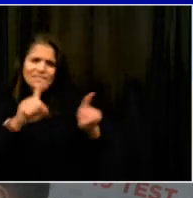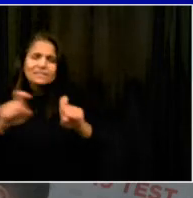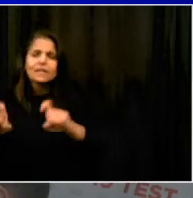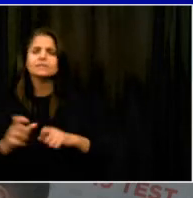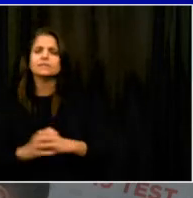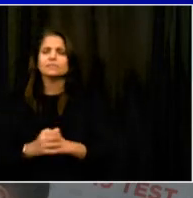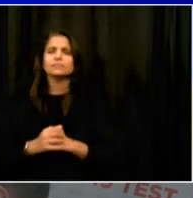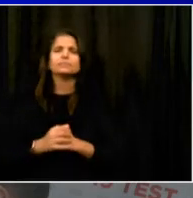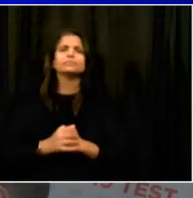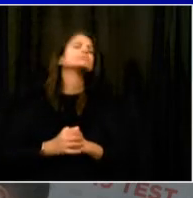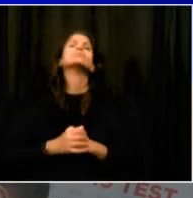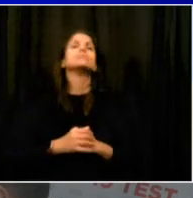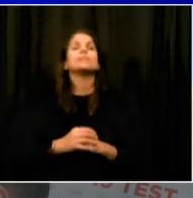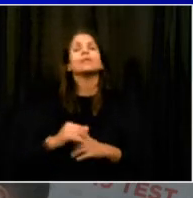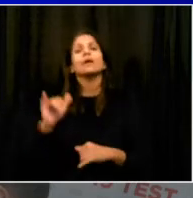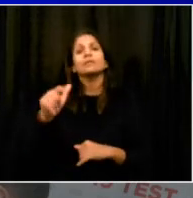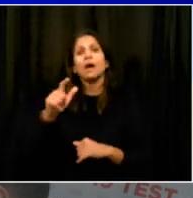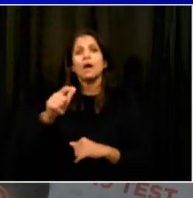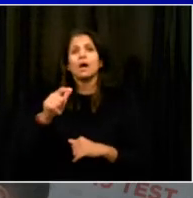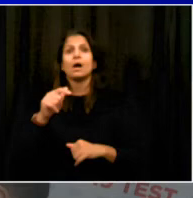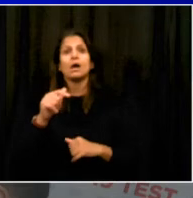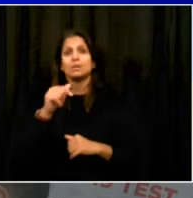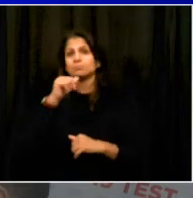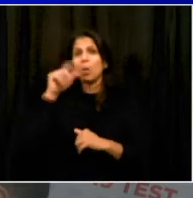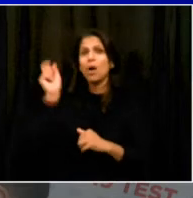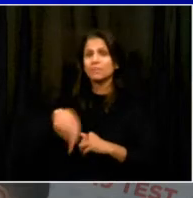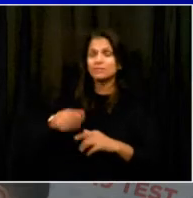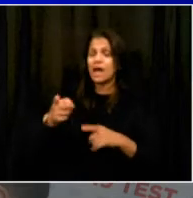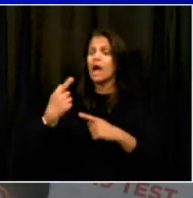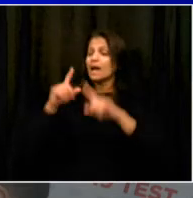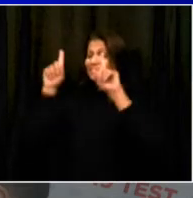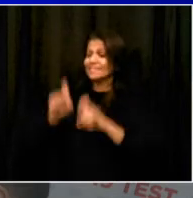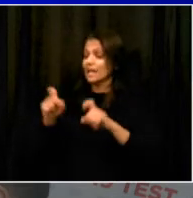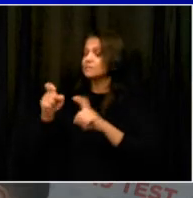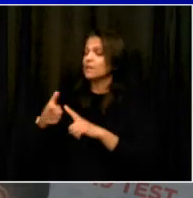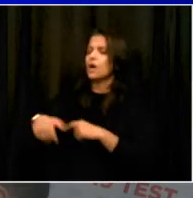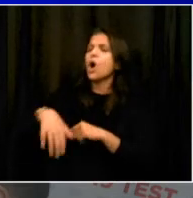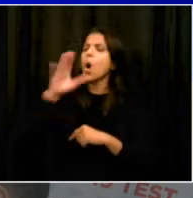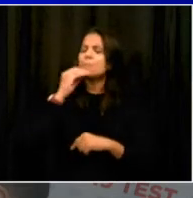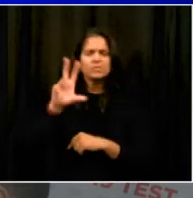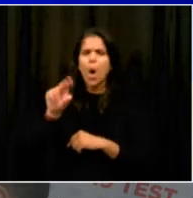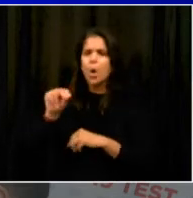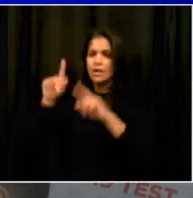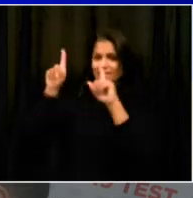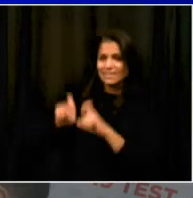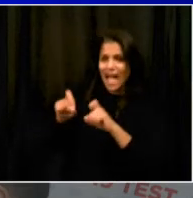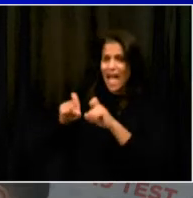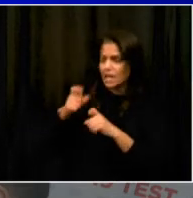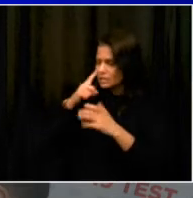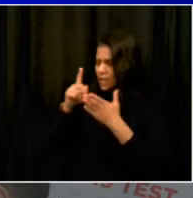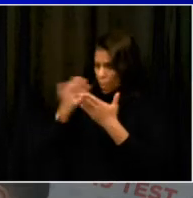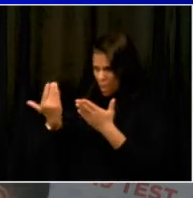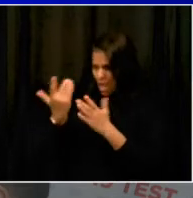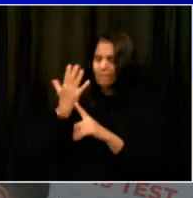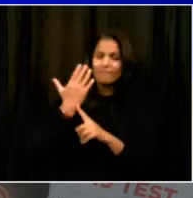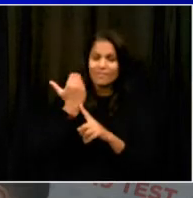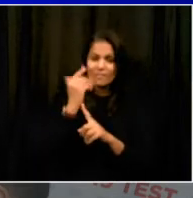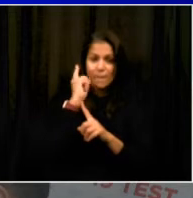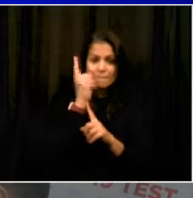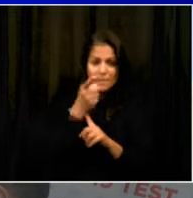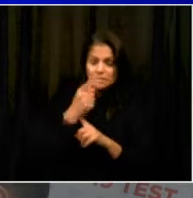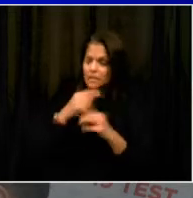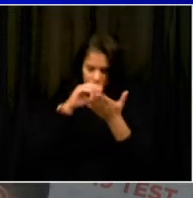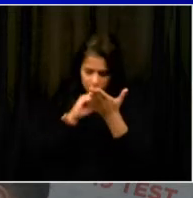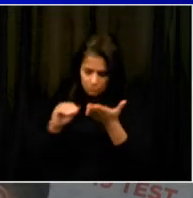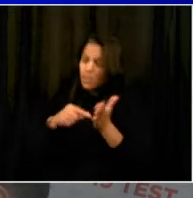get tested to keep our city safe. To do your part, you can call 212-COVID-19 to find a testing site near